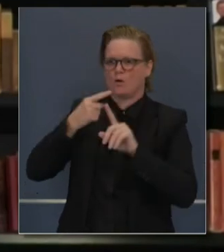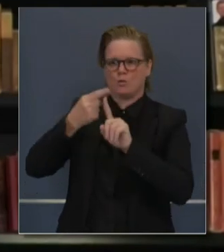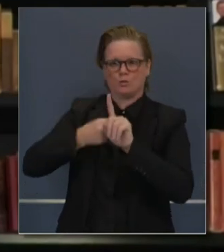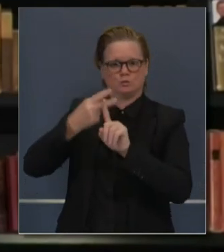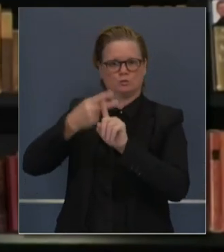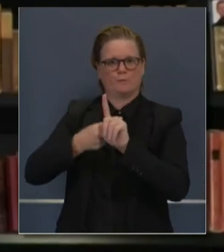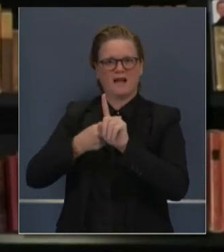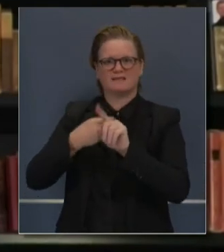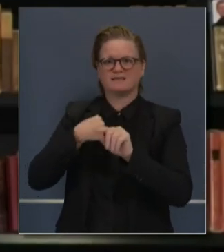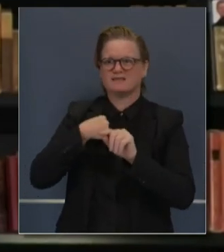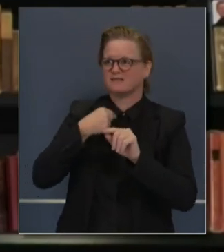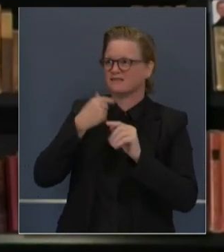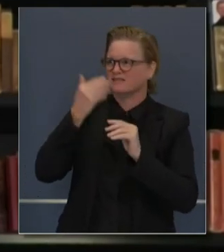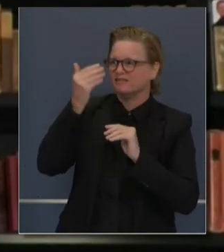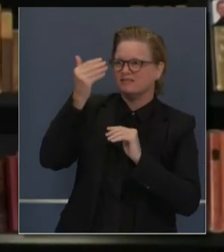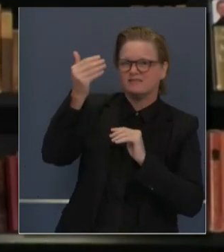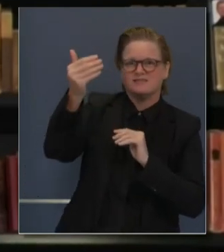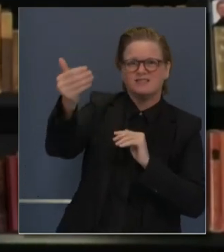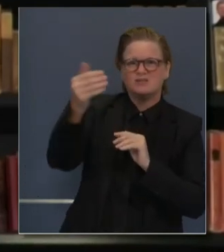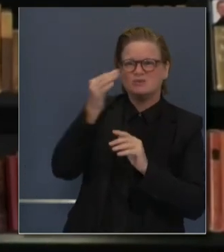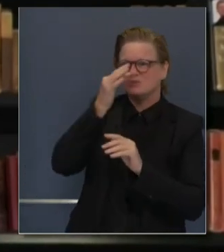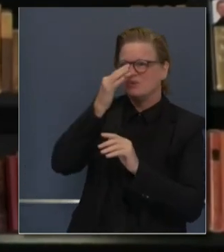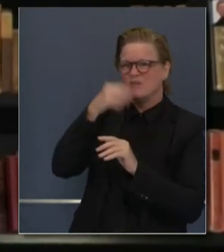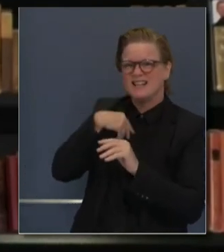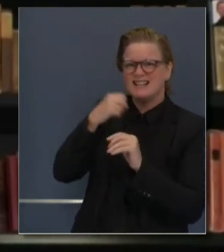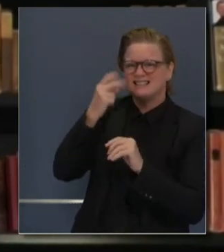a marathon, but a sprint to the vaccine.